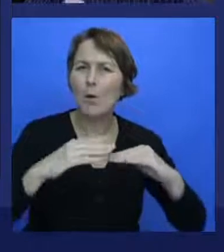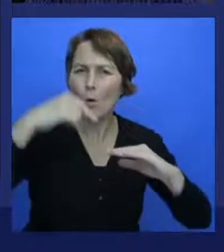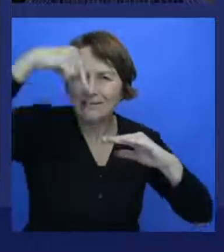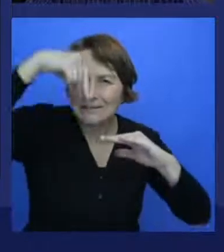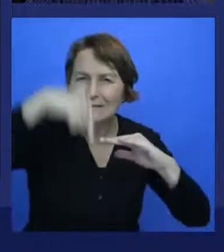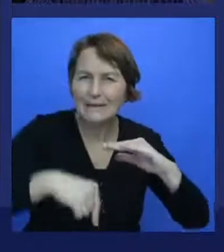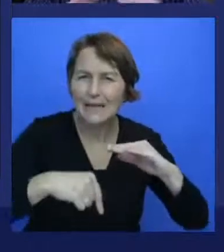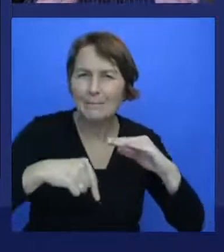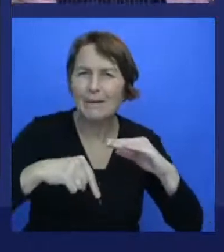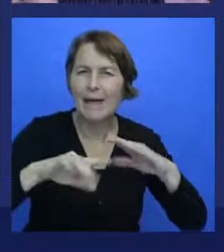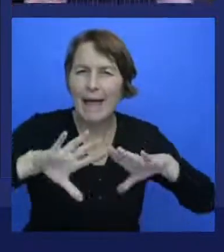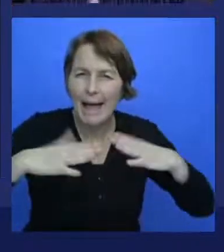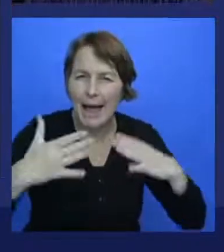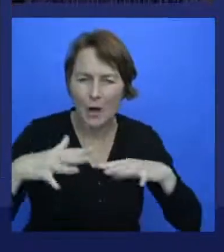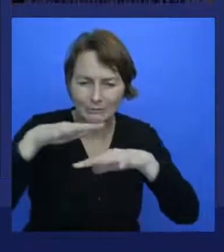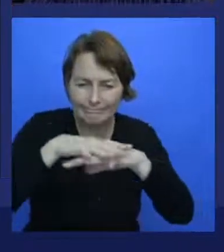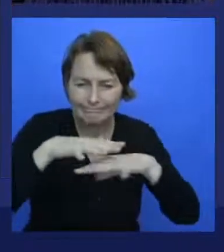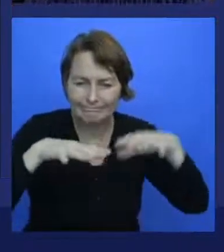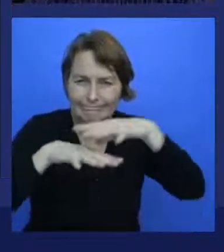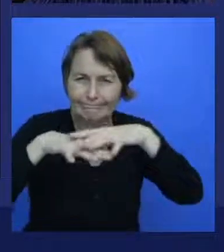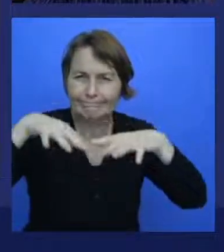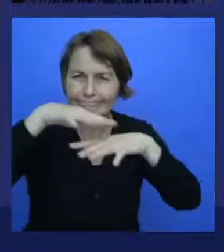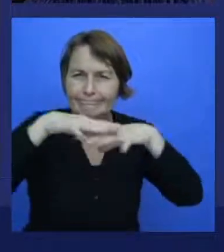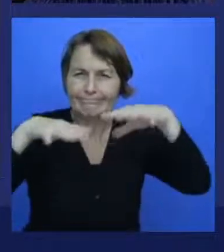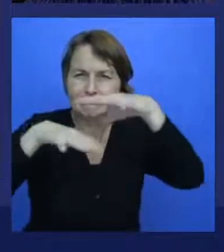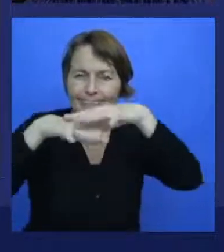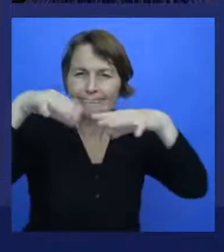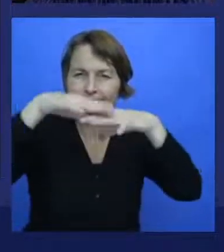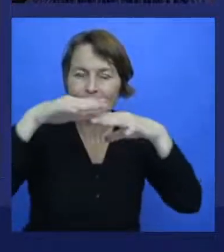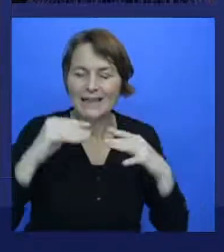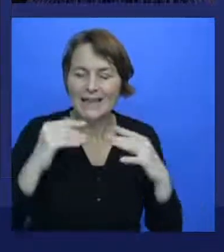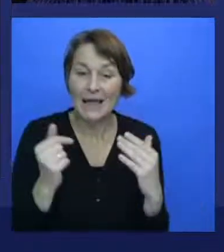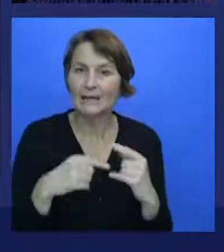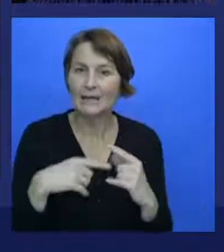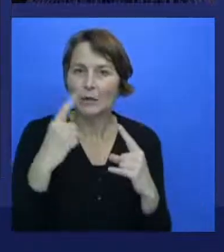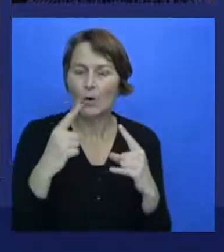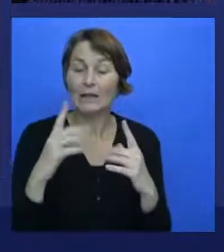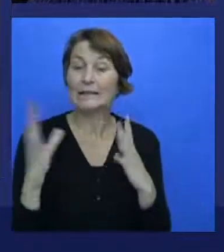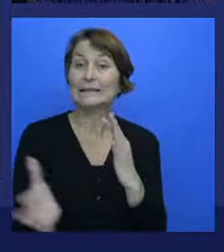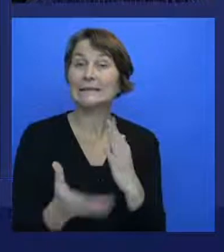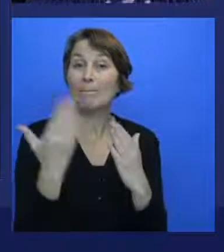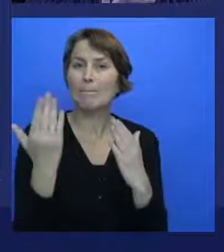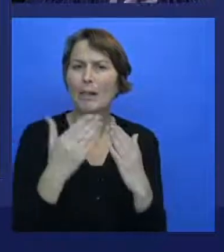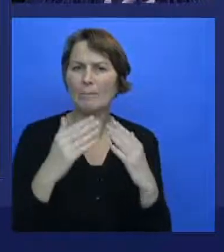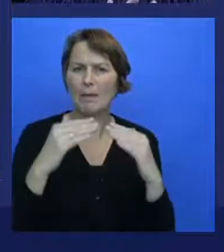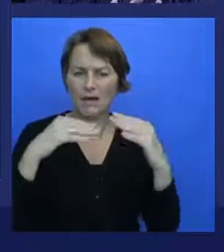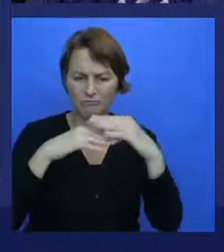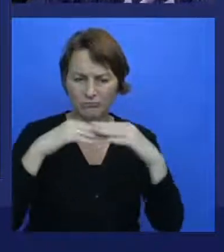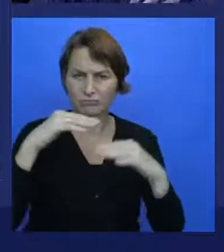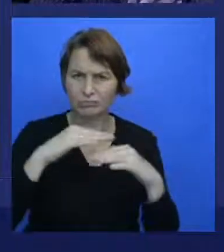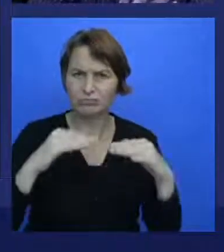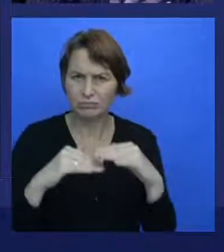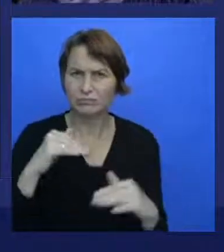ends that paper with, these computers aren't going to do it. They're not strong enough. And so